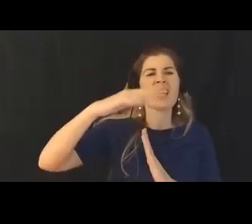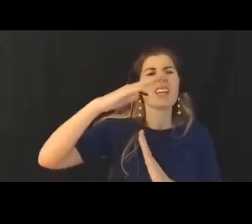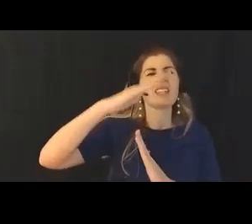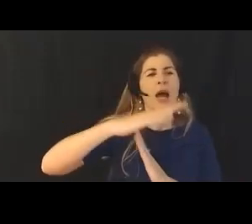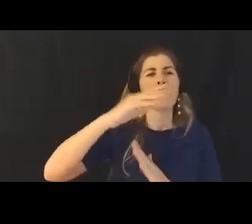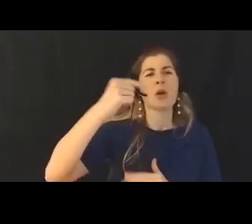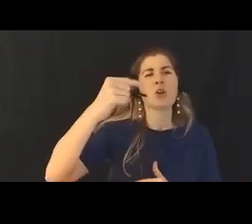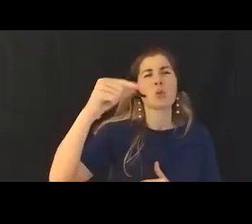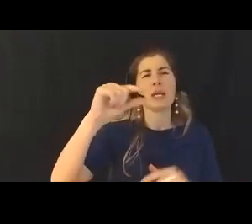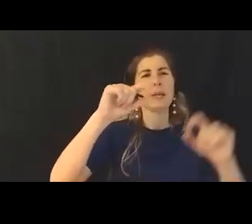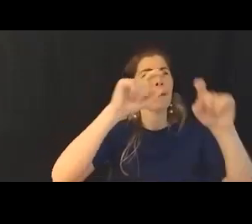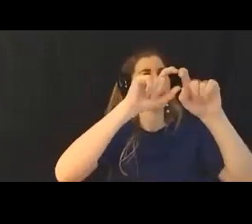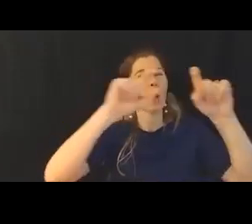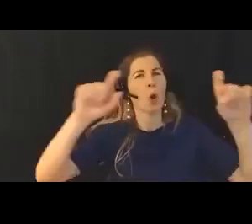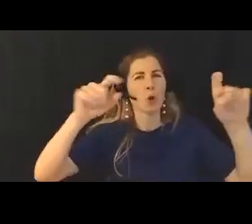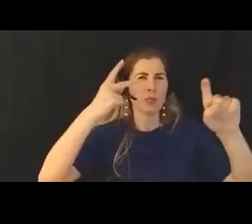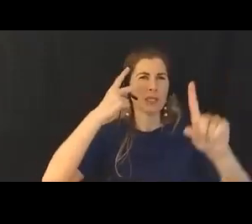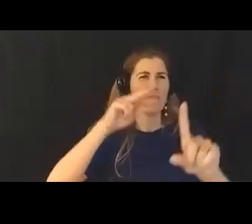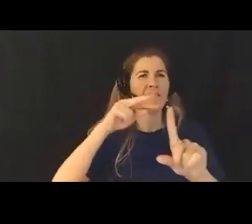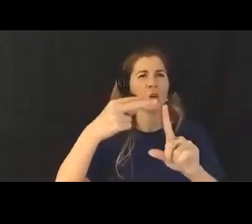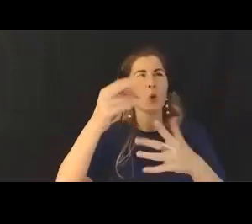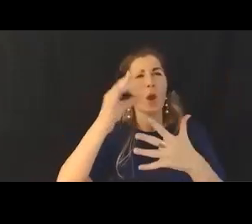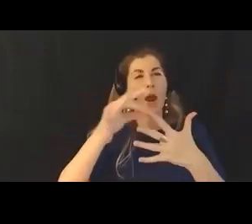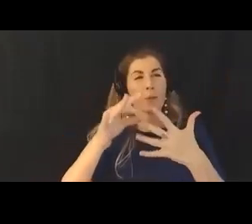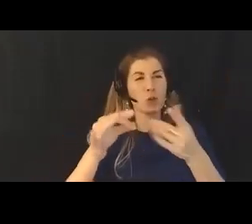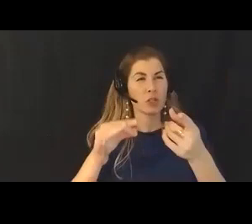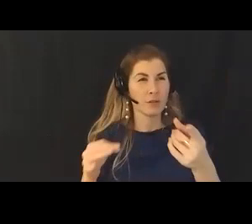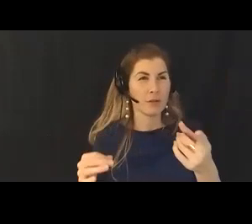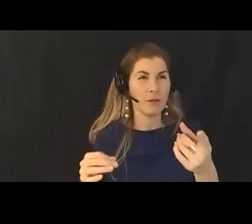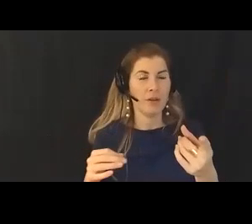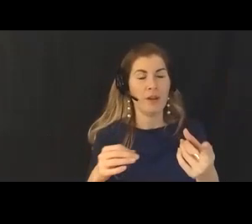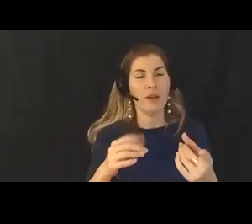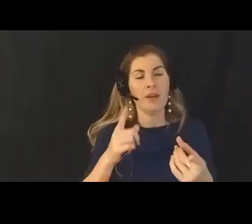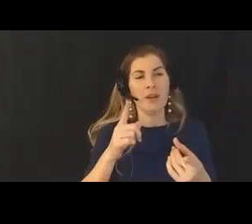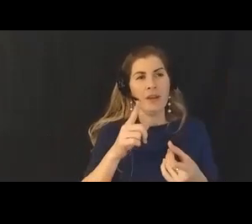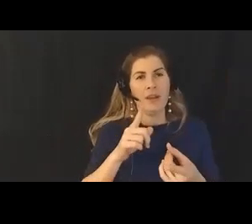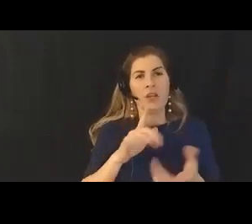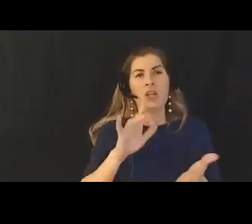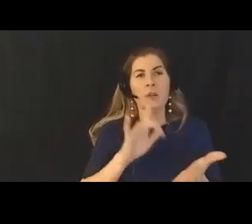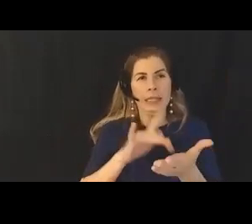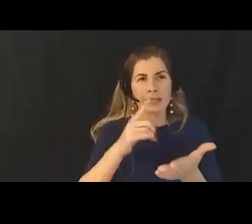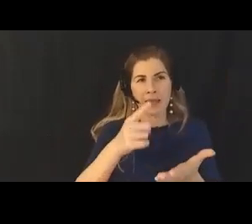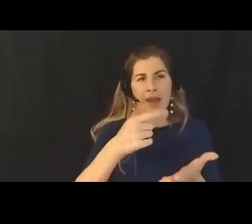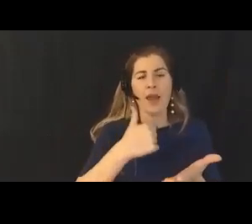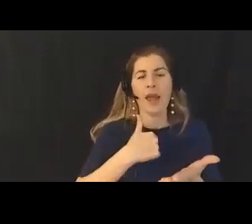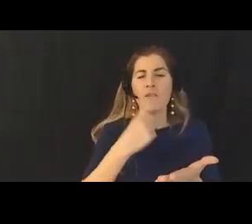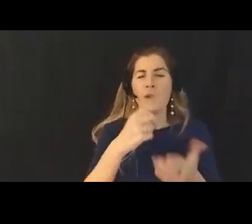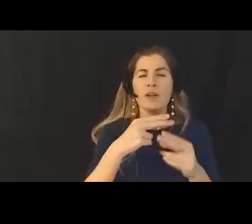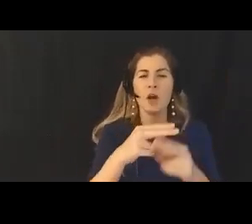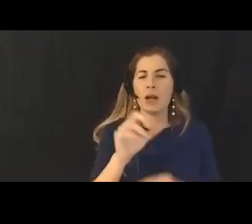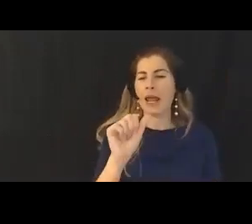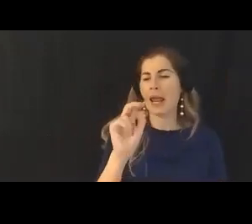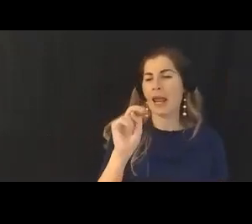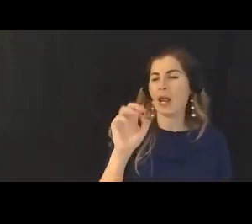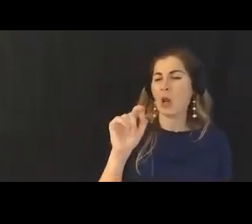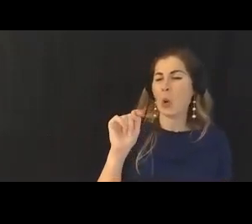green bar, you should see View Options. And you click the View Options, there is a button called Annotate. Once